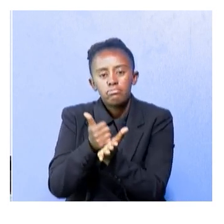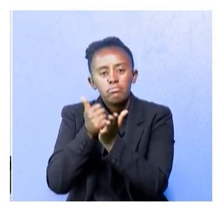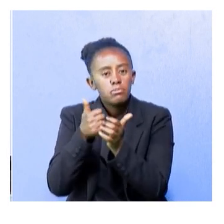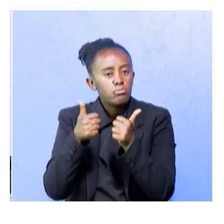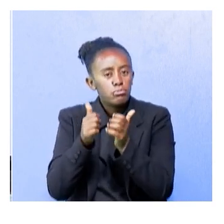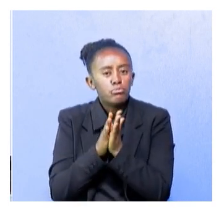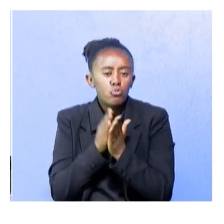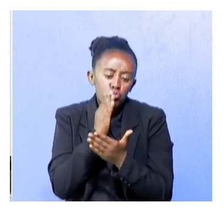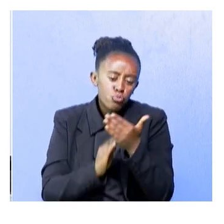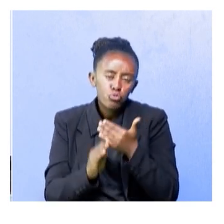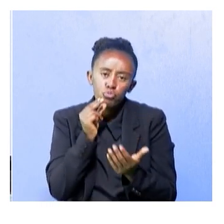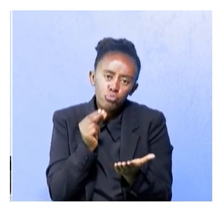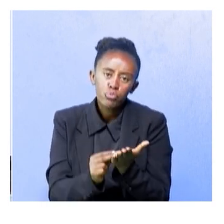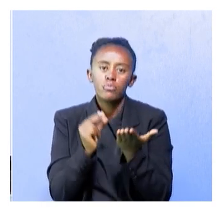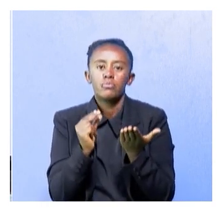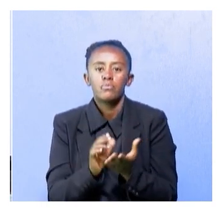he's a generous man.